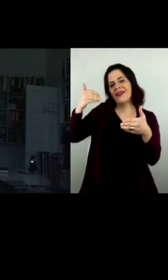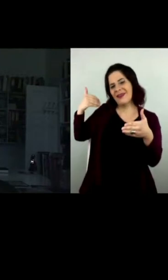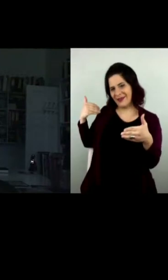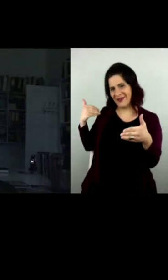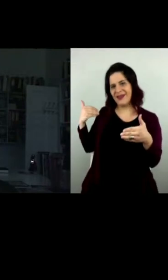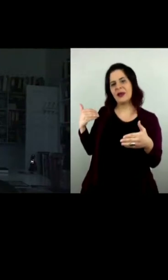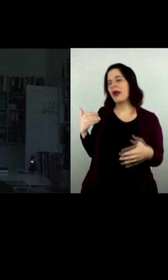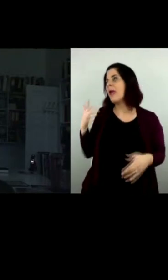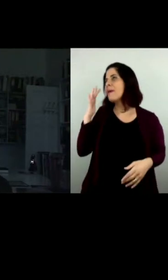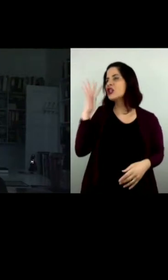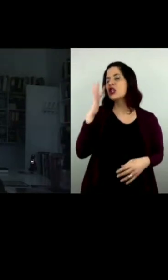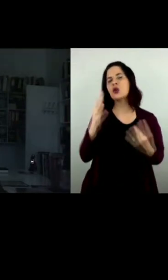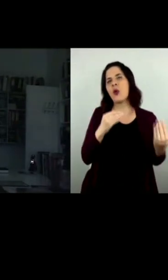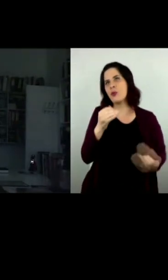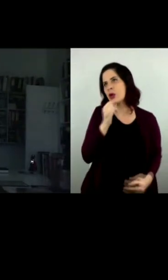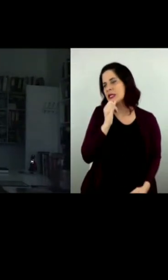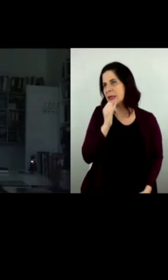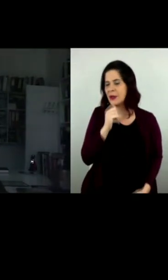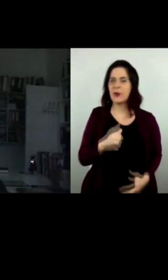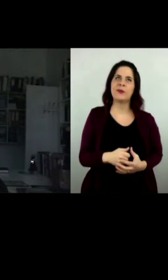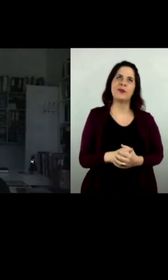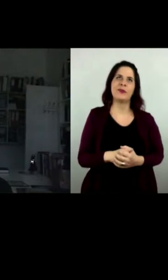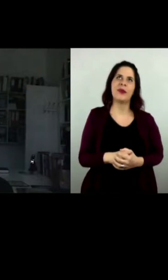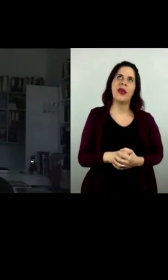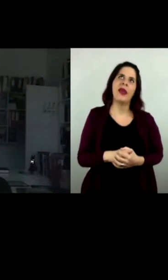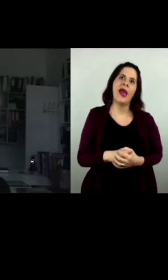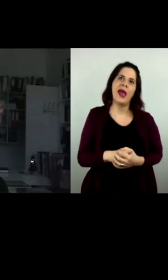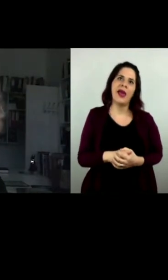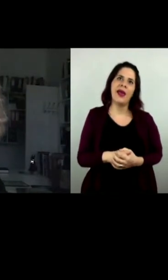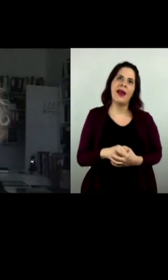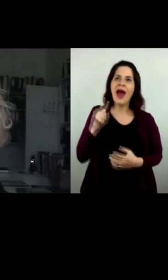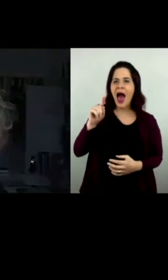a little baby in Africa, yes.